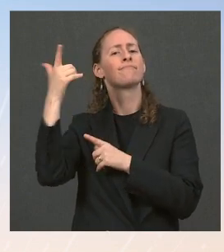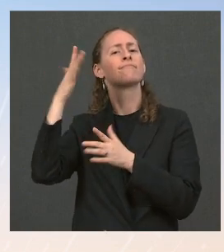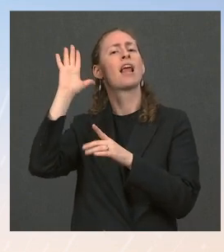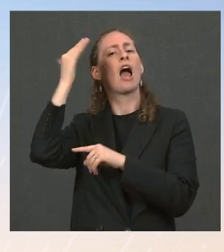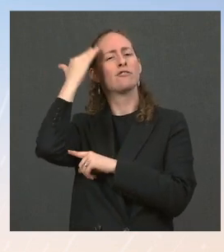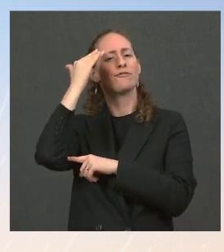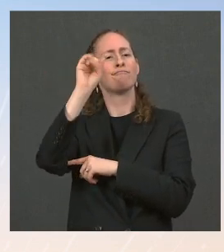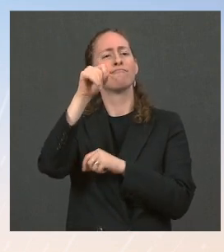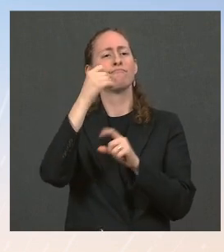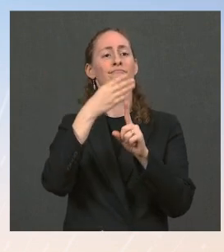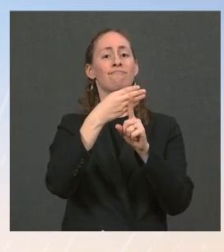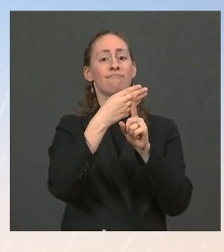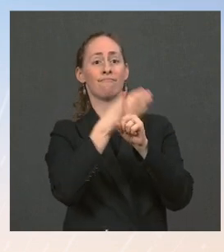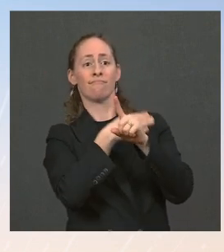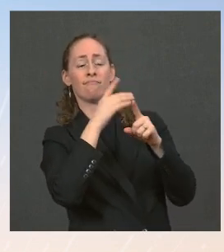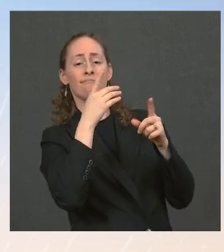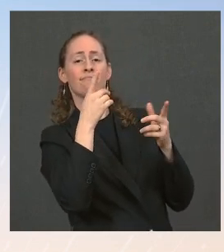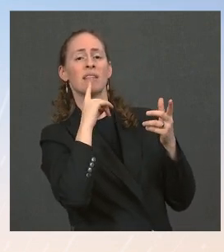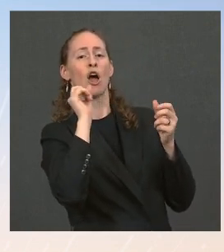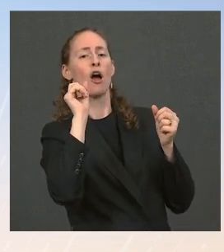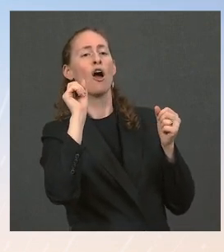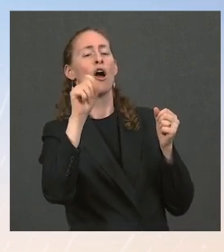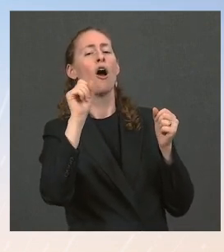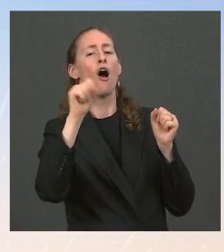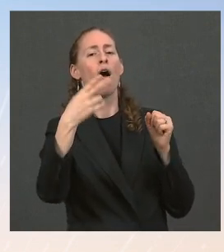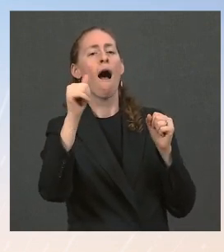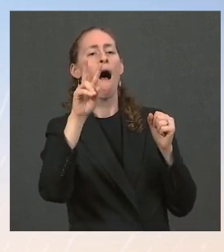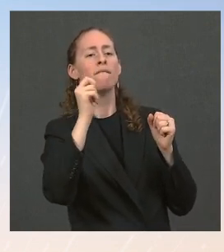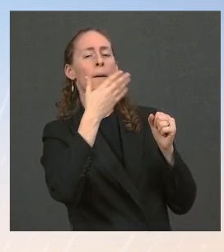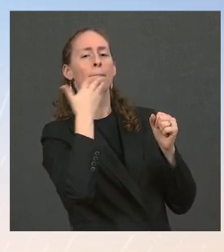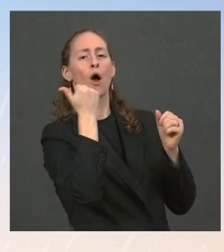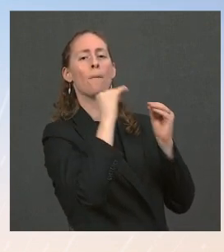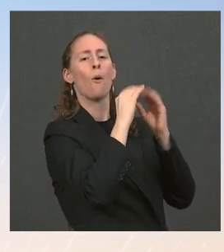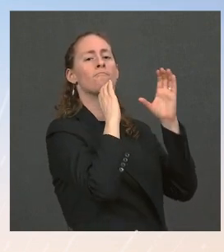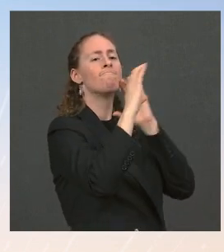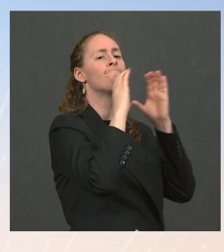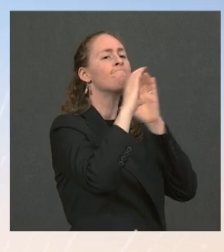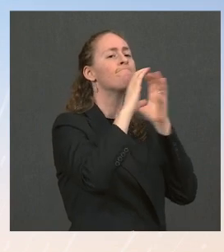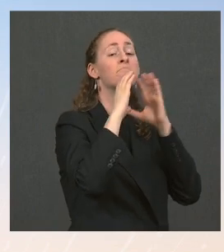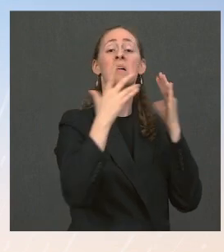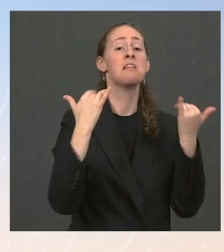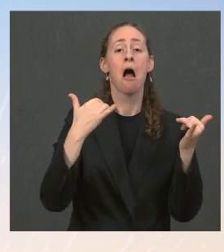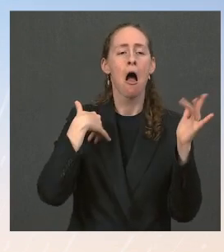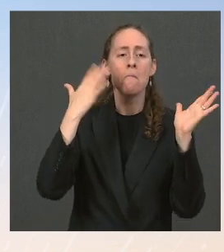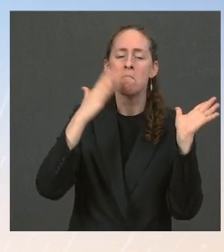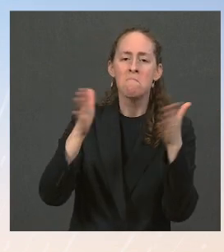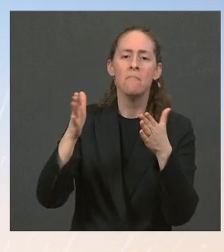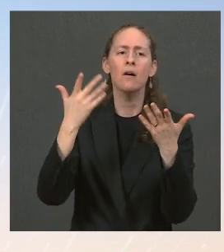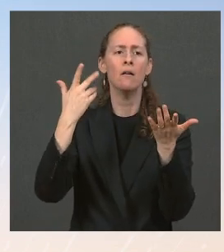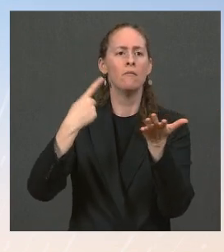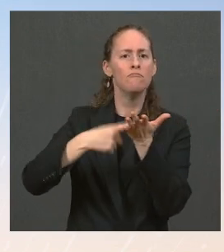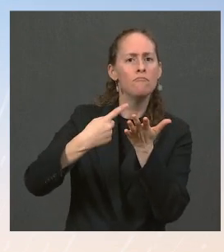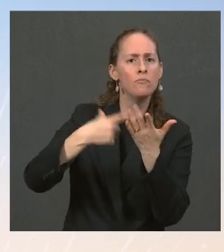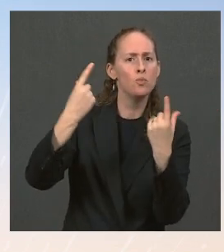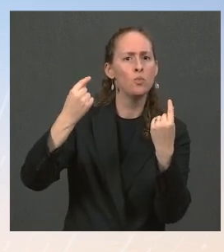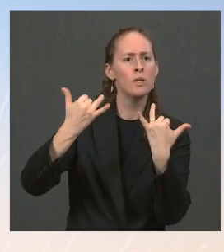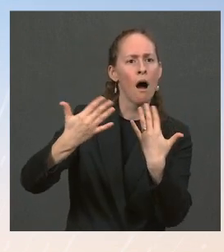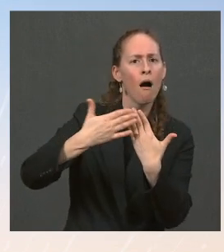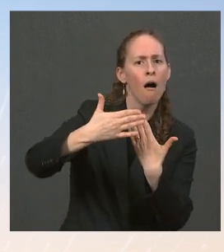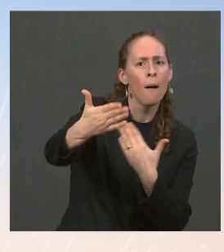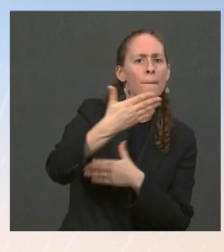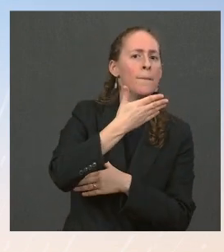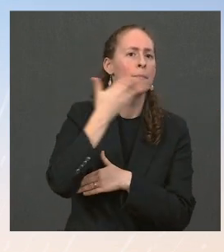in this case. But it was about how to work together as we look ahead. It was not about offering a specific